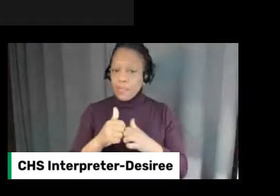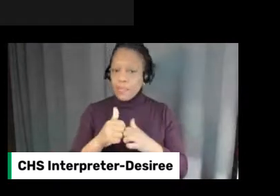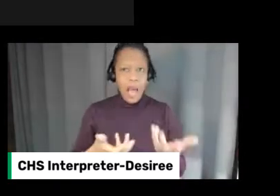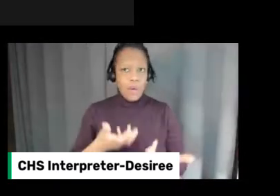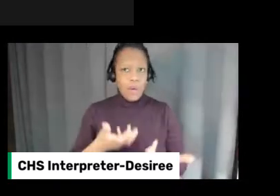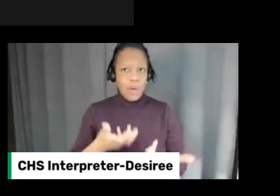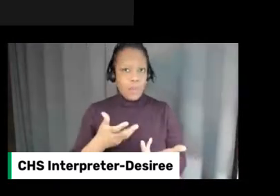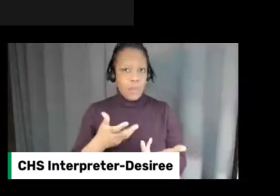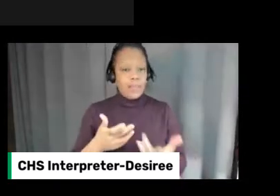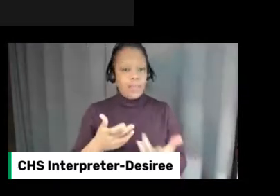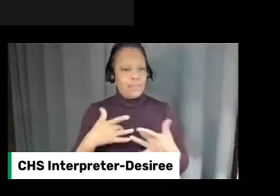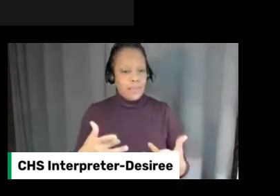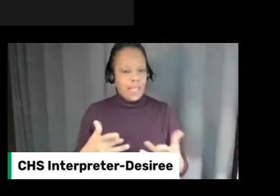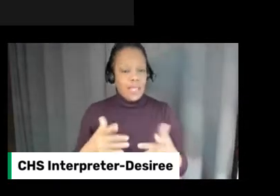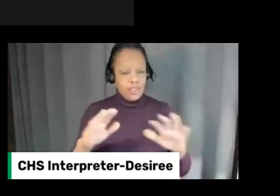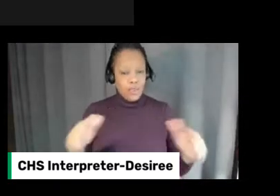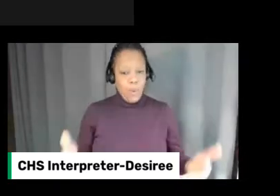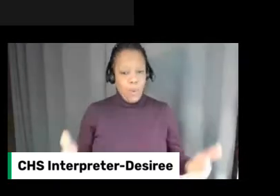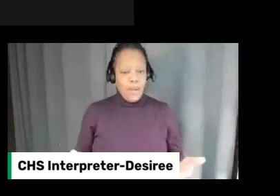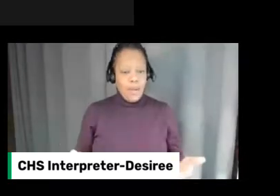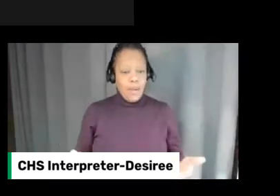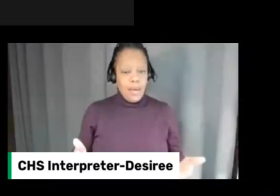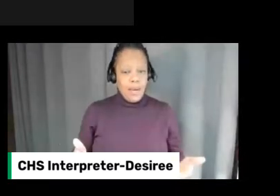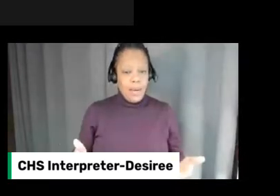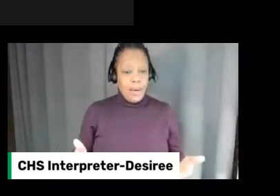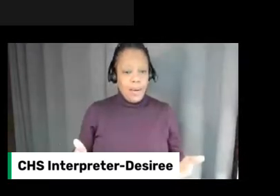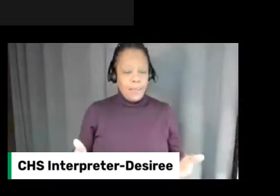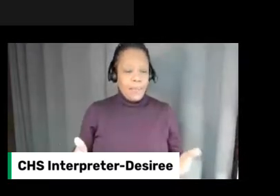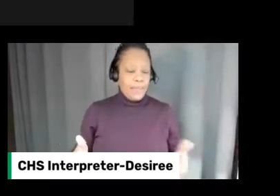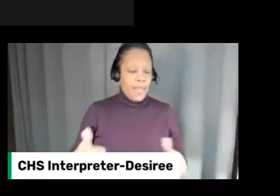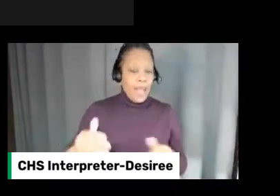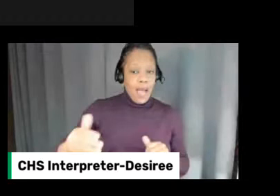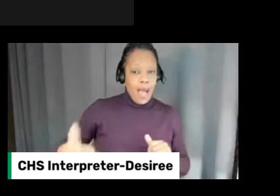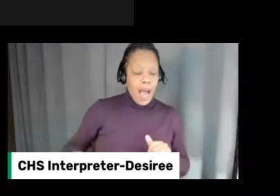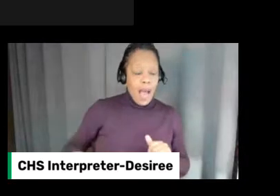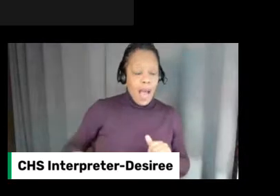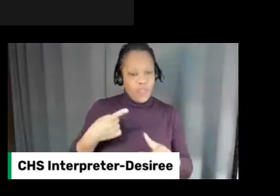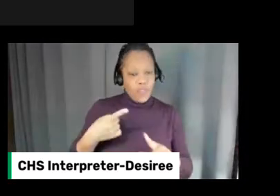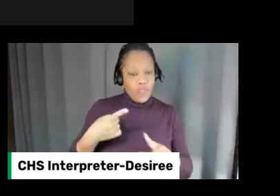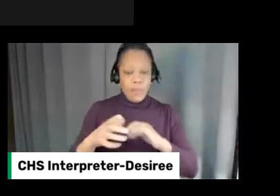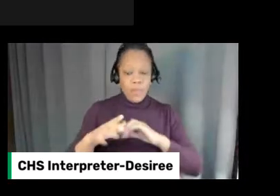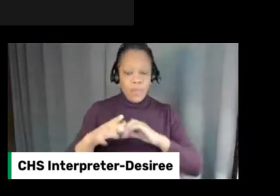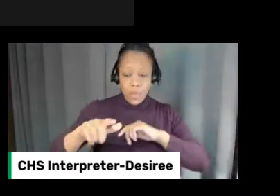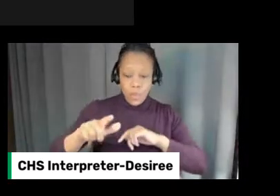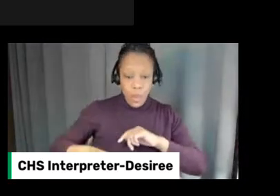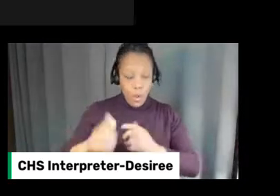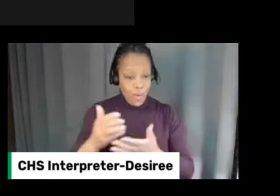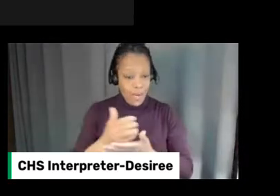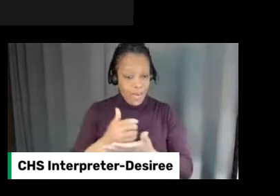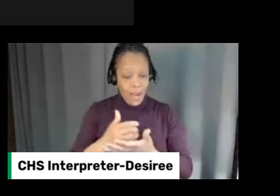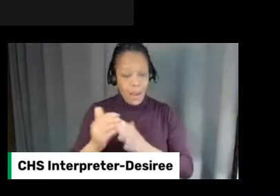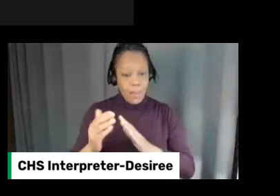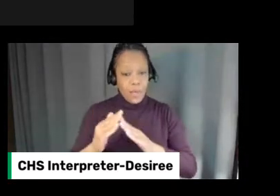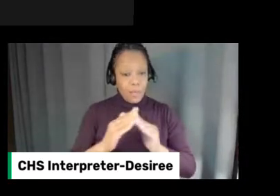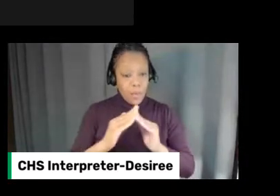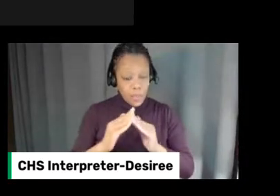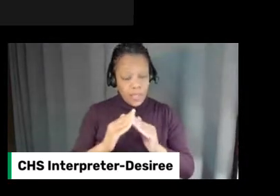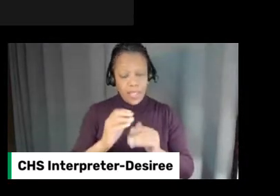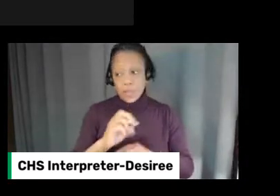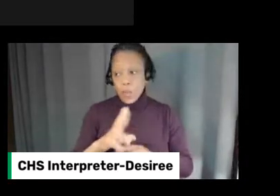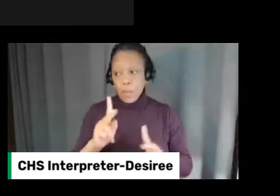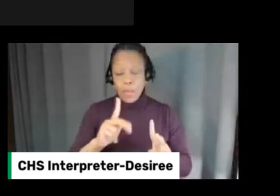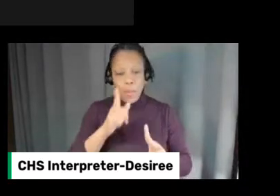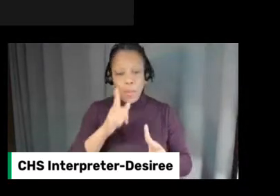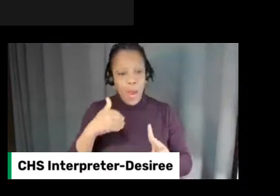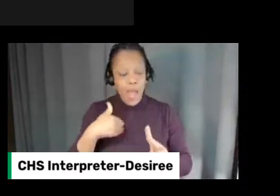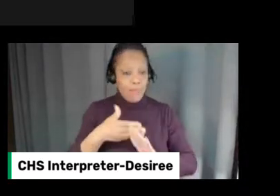do purchasing with people who hire low to moderate income communities and persons with prior arrest or prison